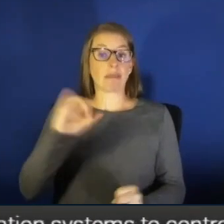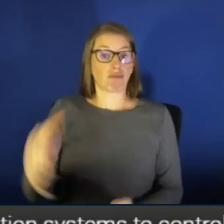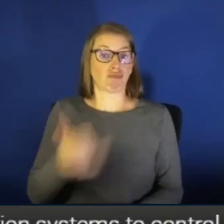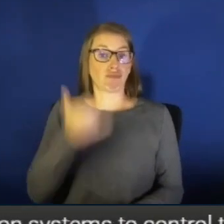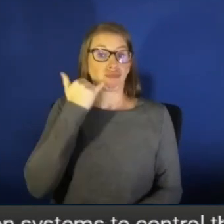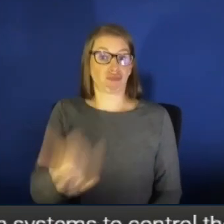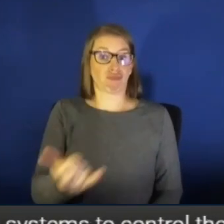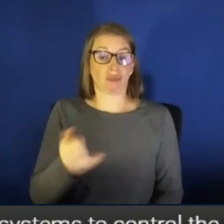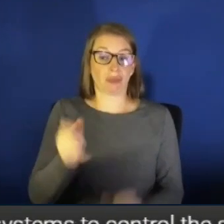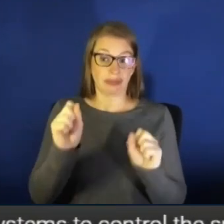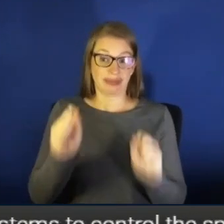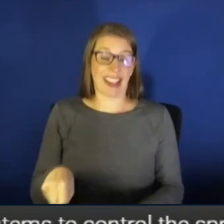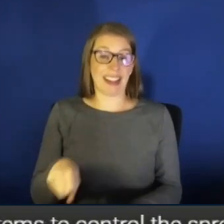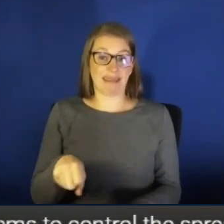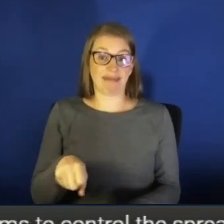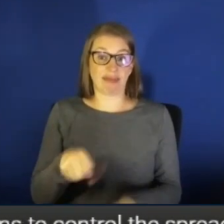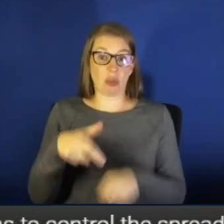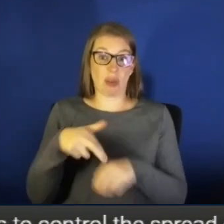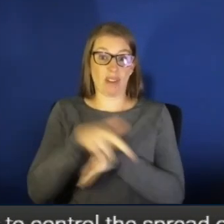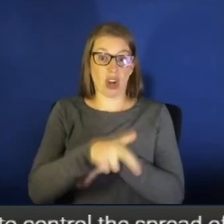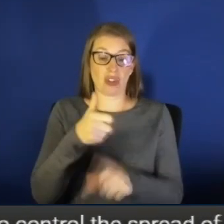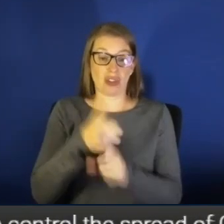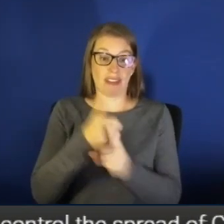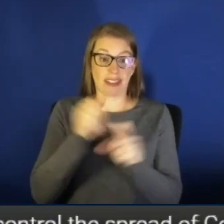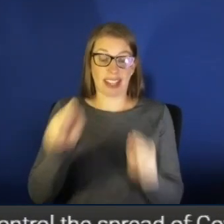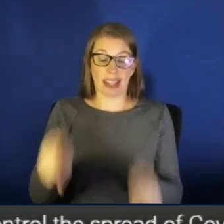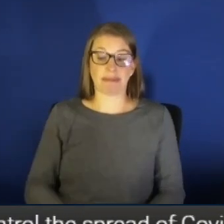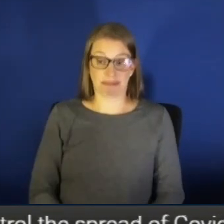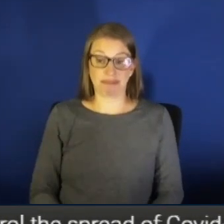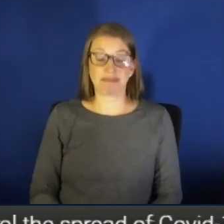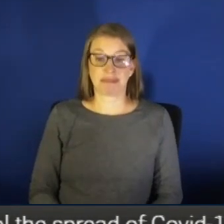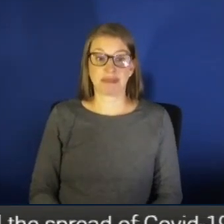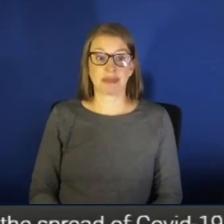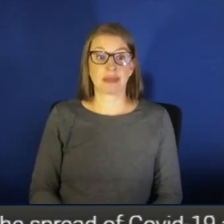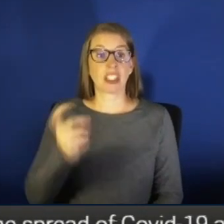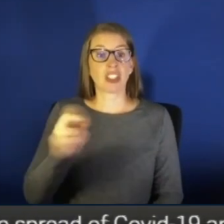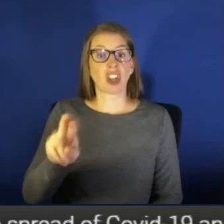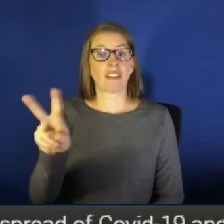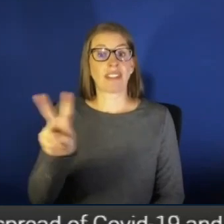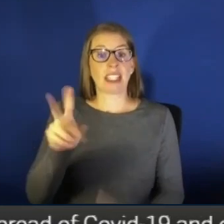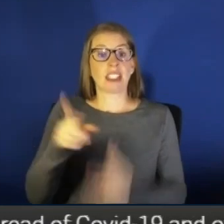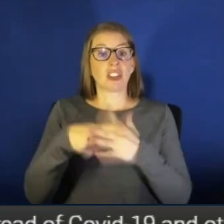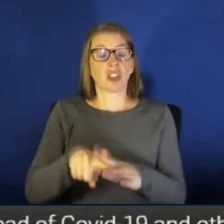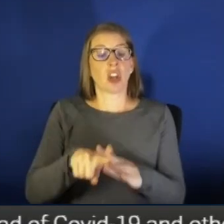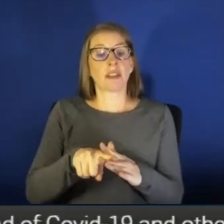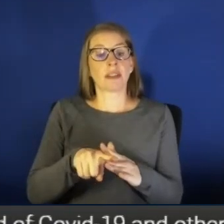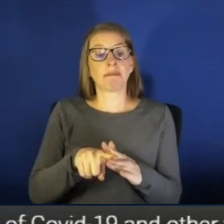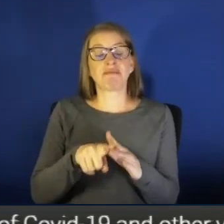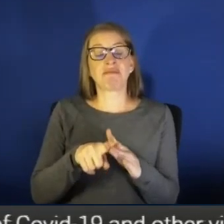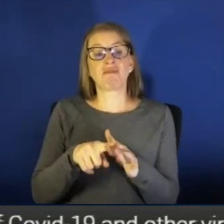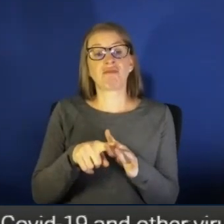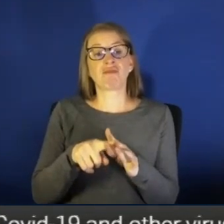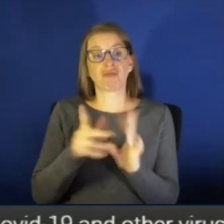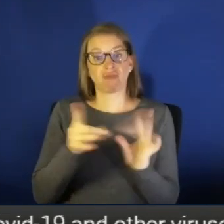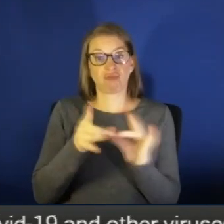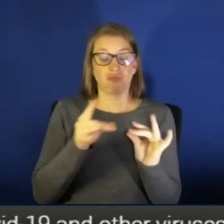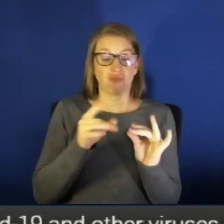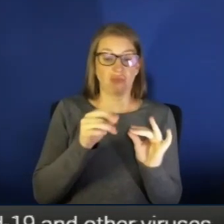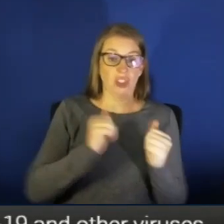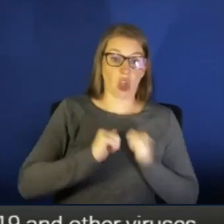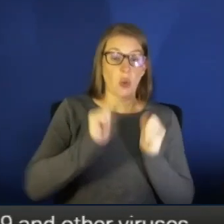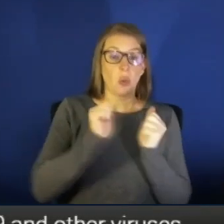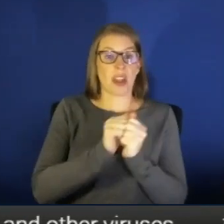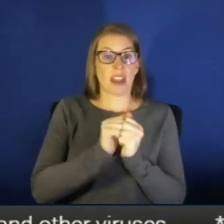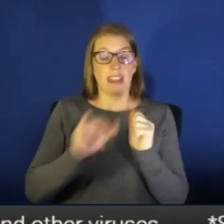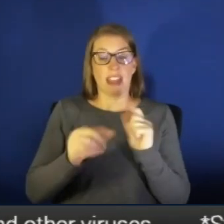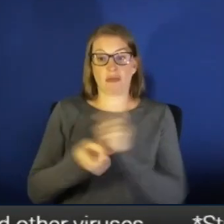call and get screened or get tested to get screened. Dr. V, we started out the show just talking about this paradigm shift. Kind of wrap it up with us so we understand